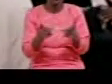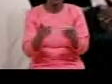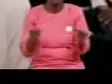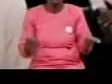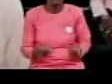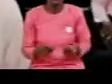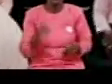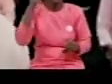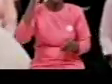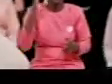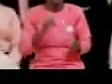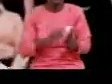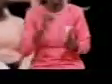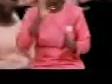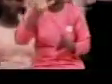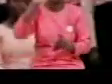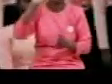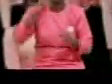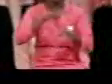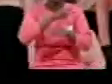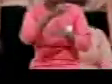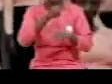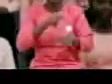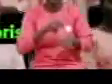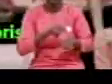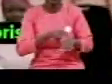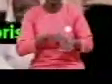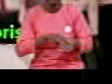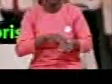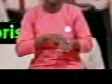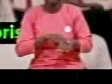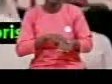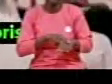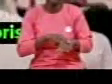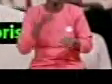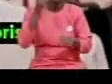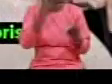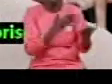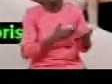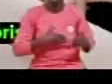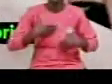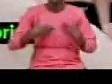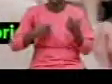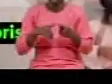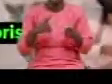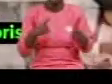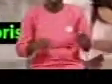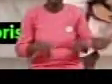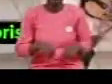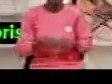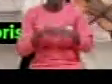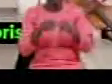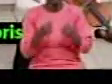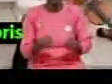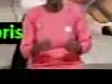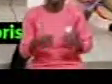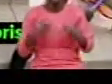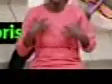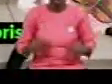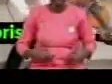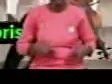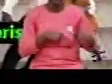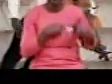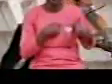God. It's your nature, you bring joy to the